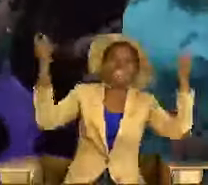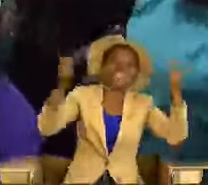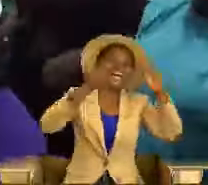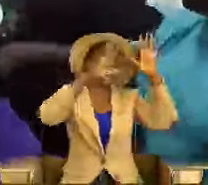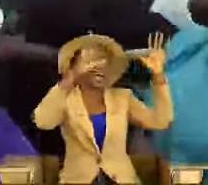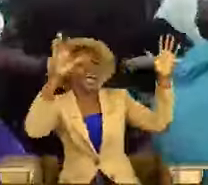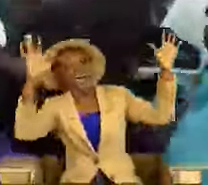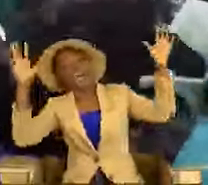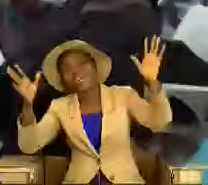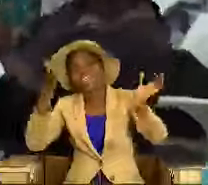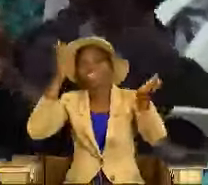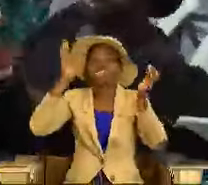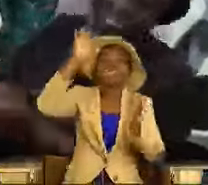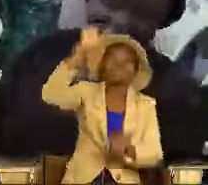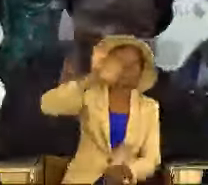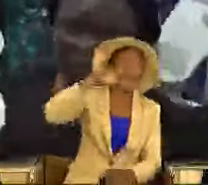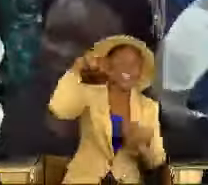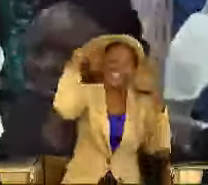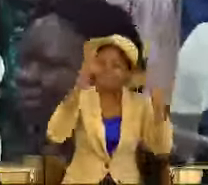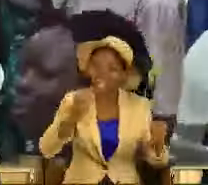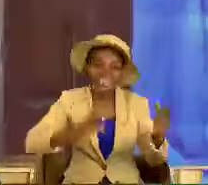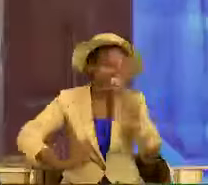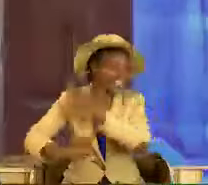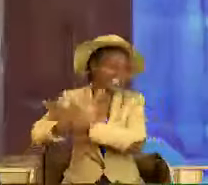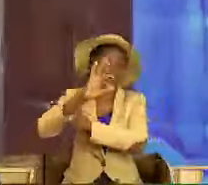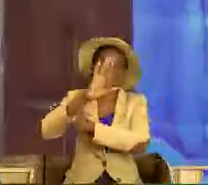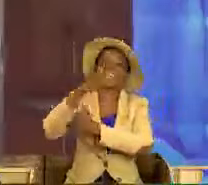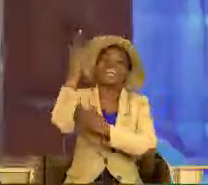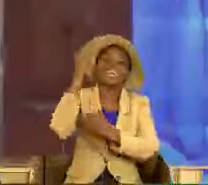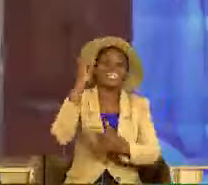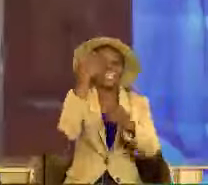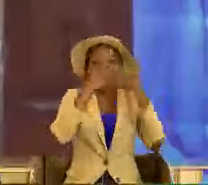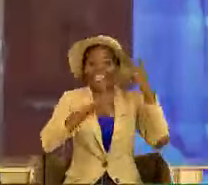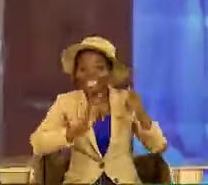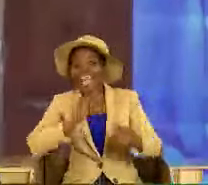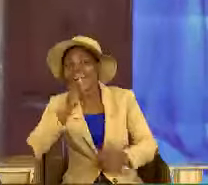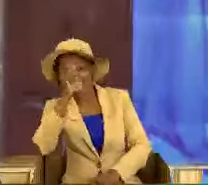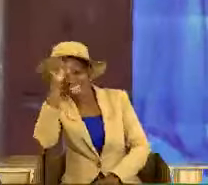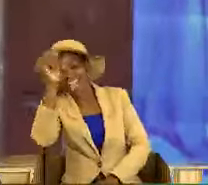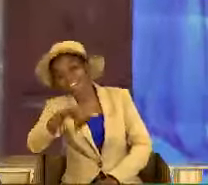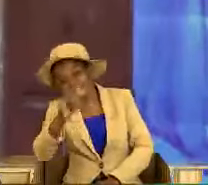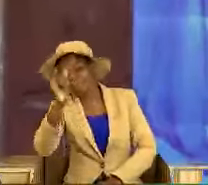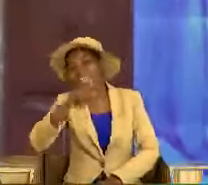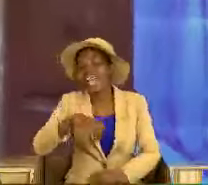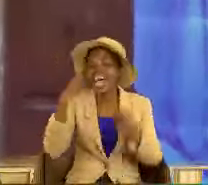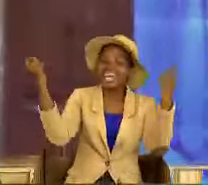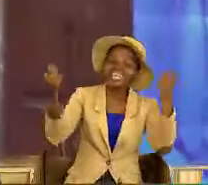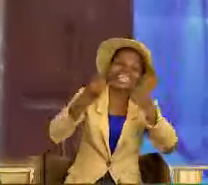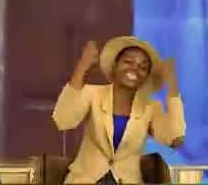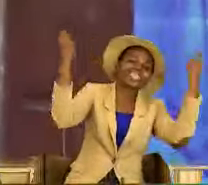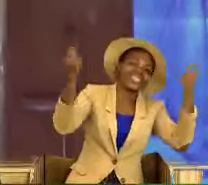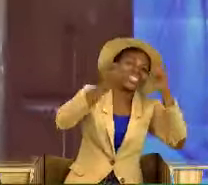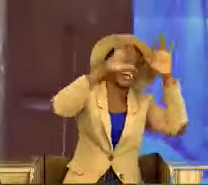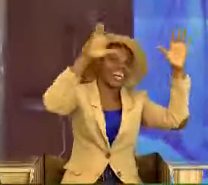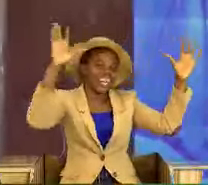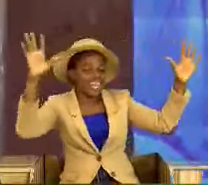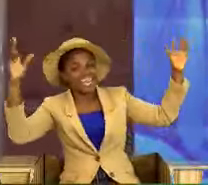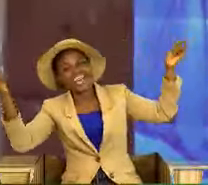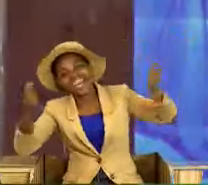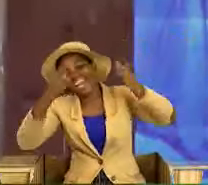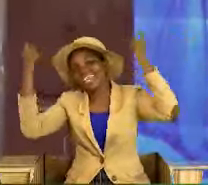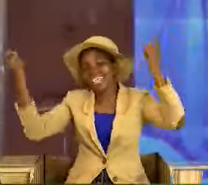hallelujah you are the Mighty God The Great I Am hallelujah